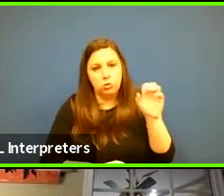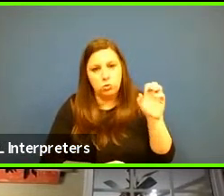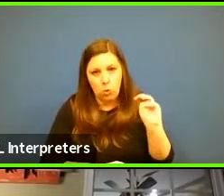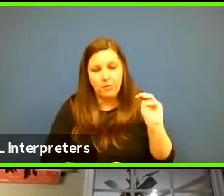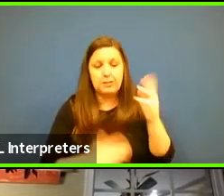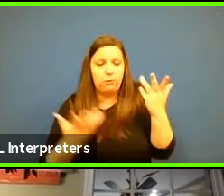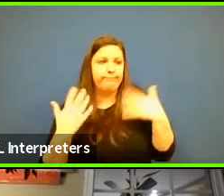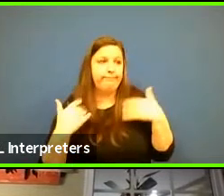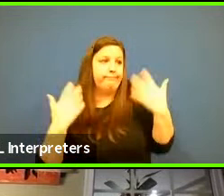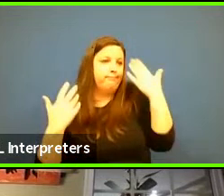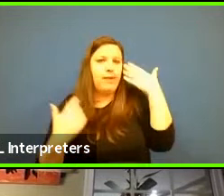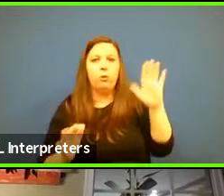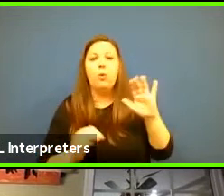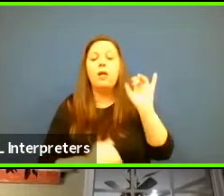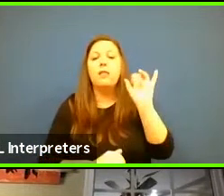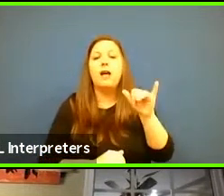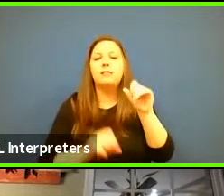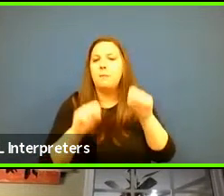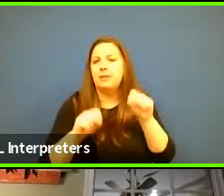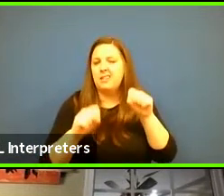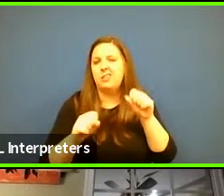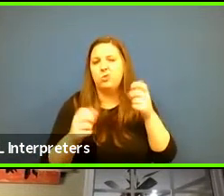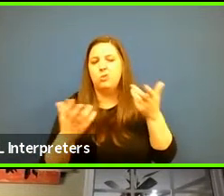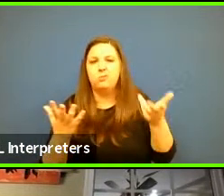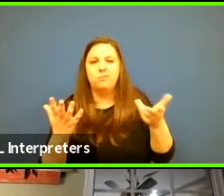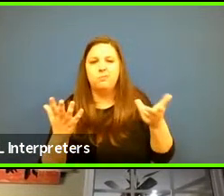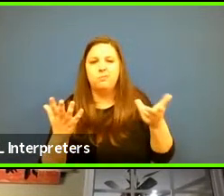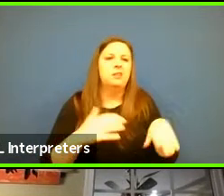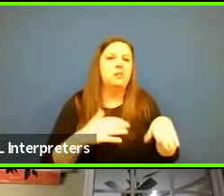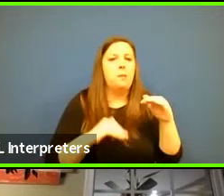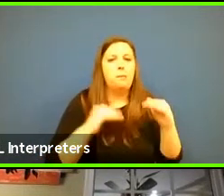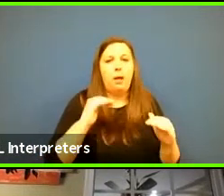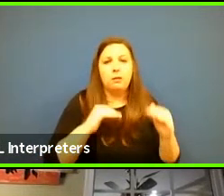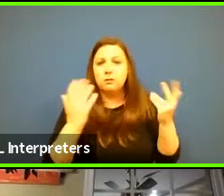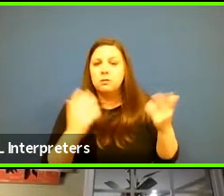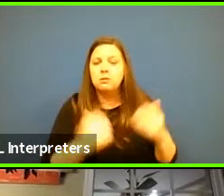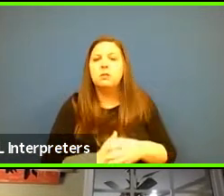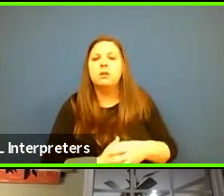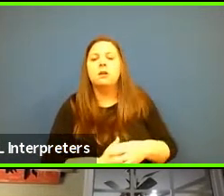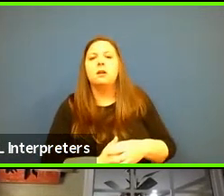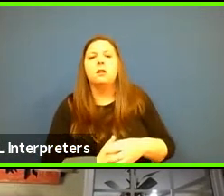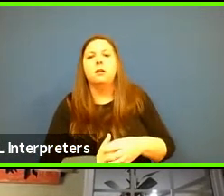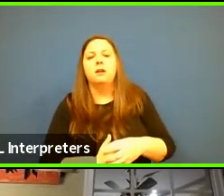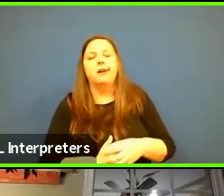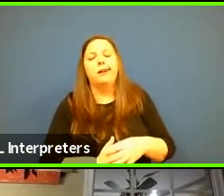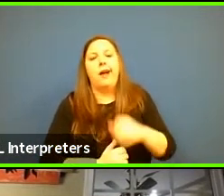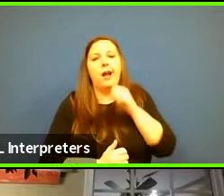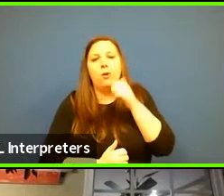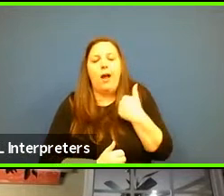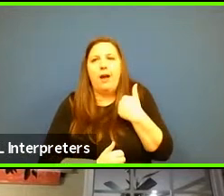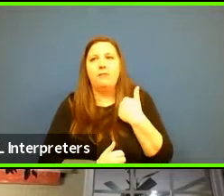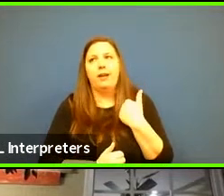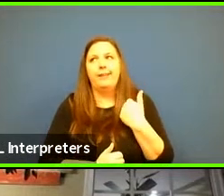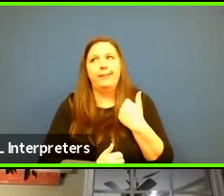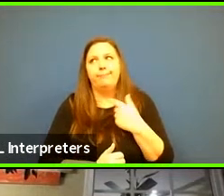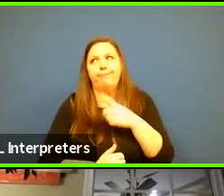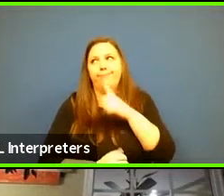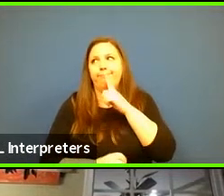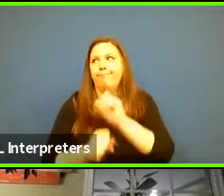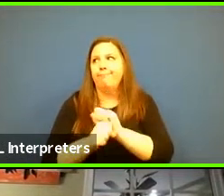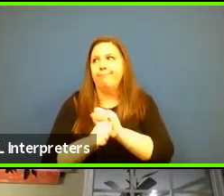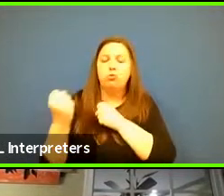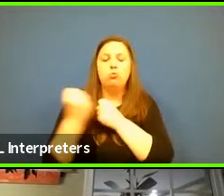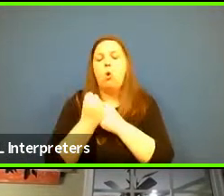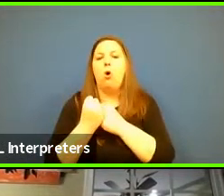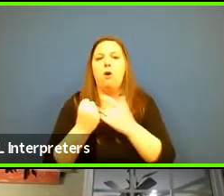So I don't know, that's a potential trade-off. So I don't know, I don't have a particularly strong feeling either way.